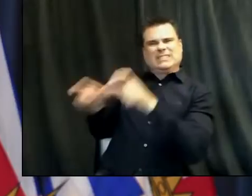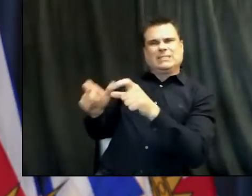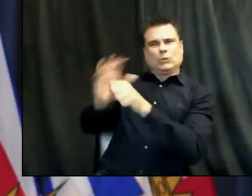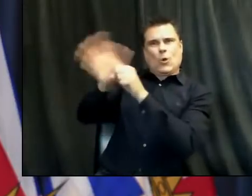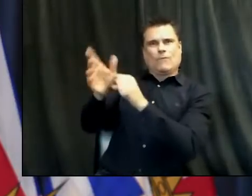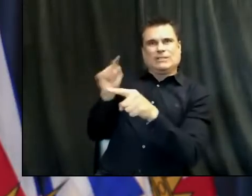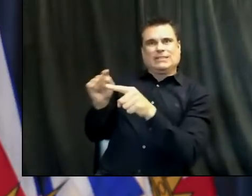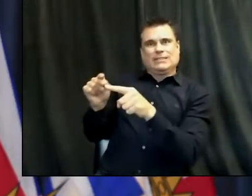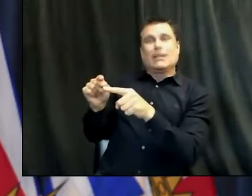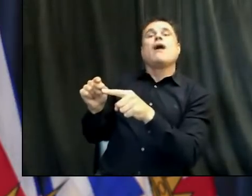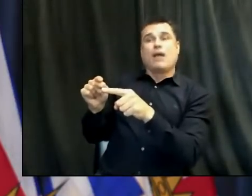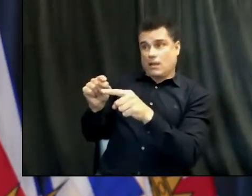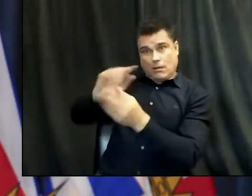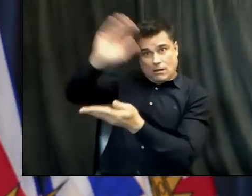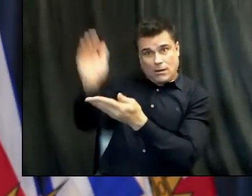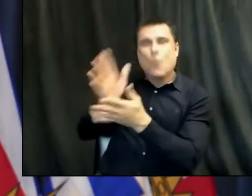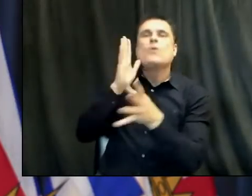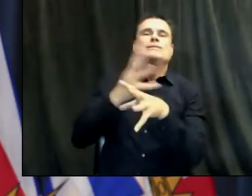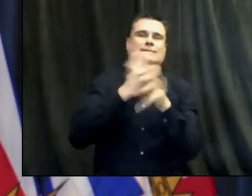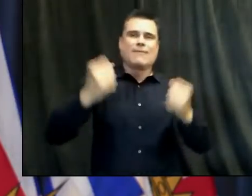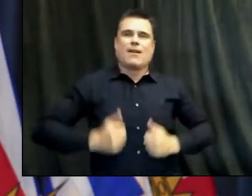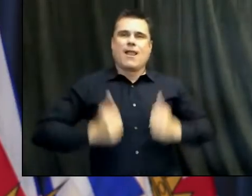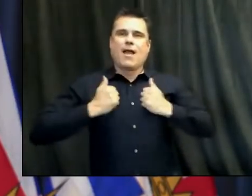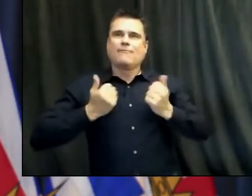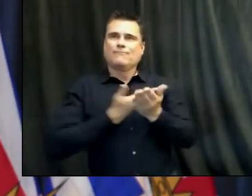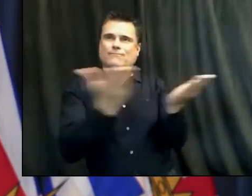know. Aujourd'hui, nous annonçons